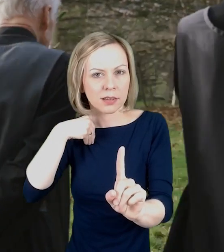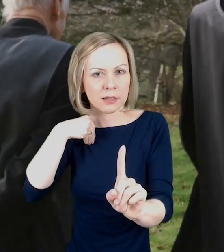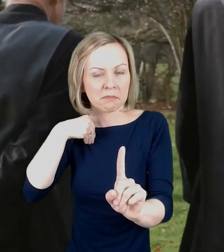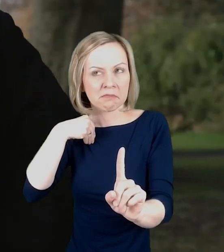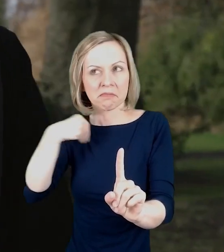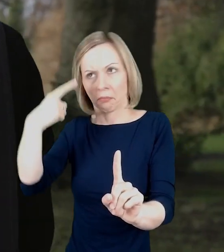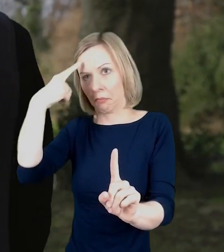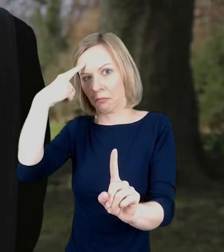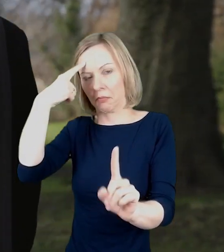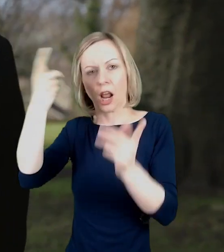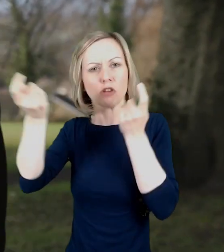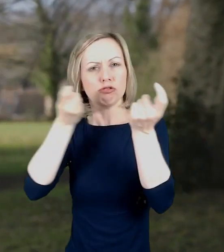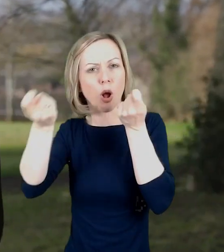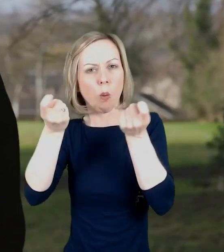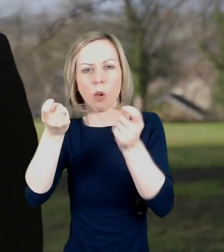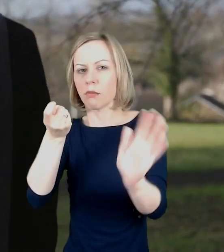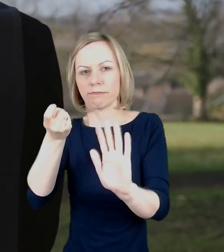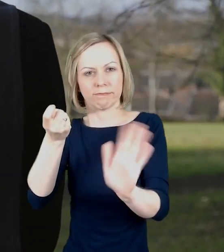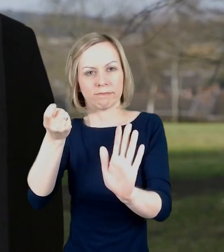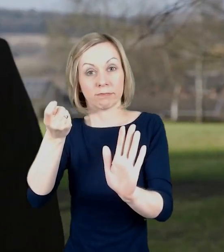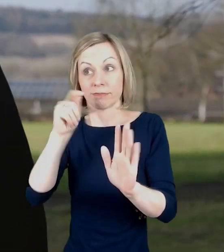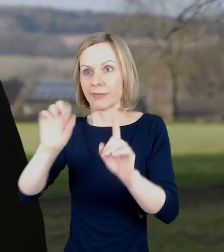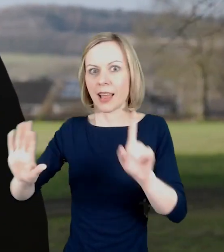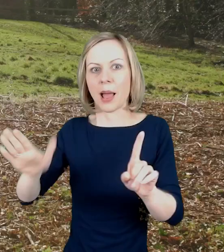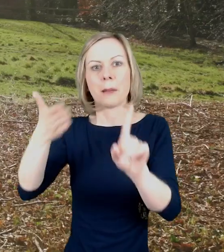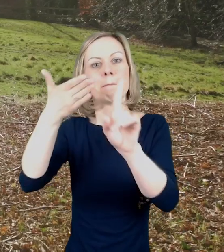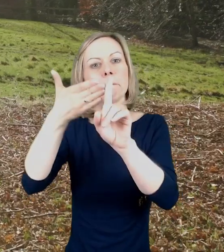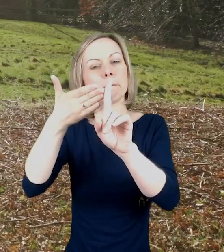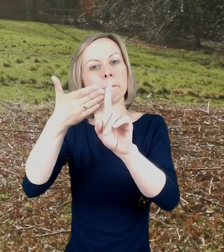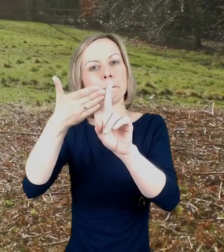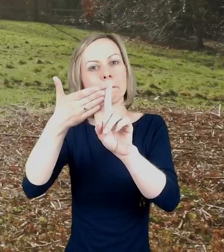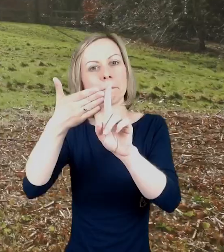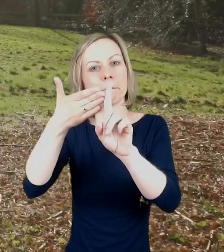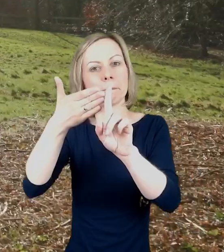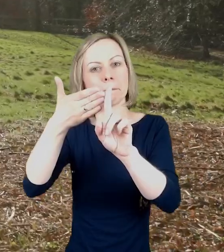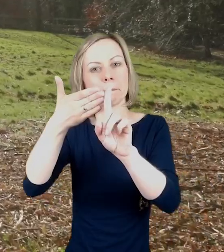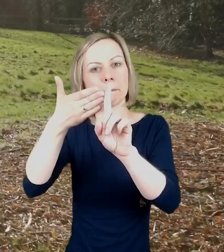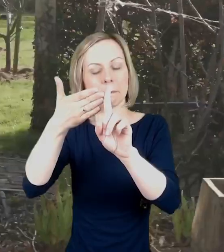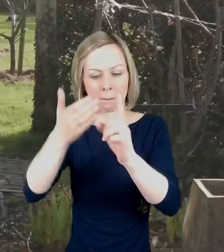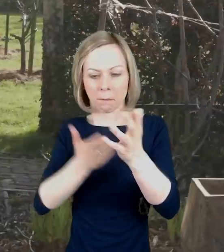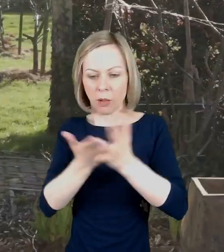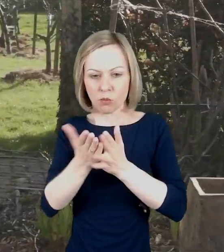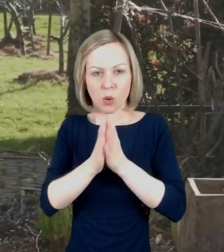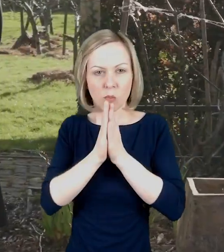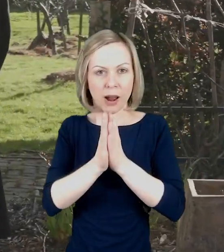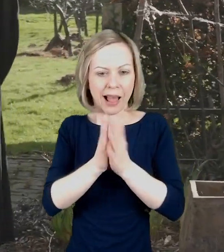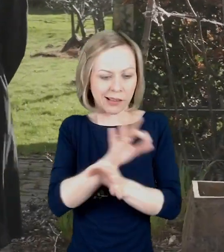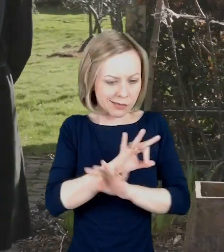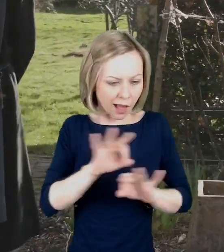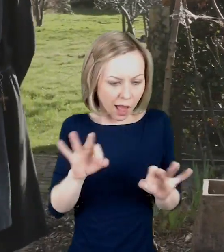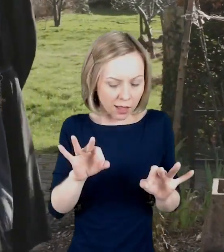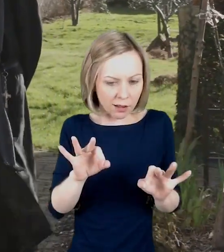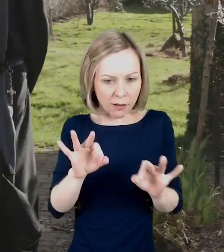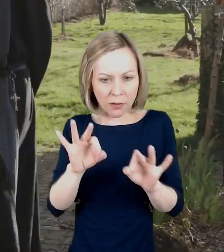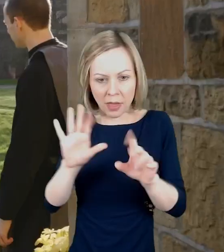to dominate us. And that really is the goal of that part of our prayer, in order that we